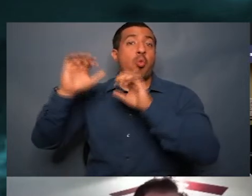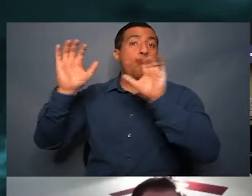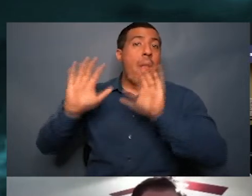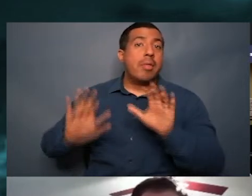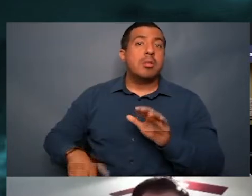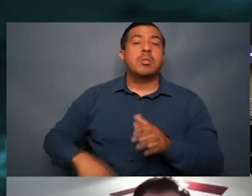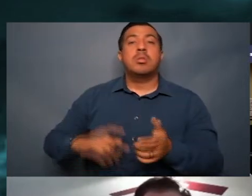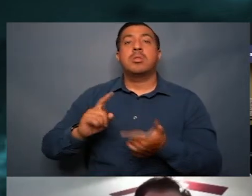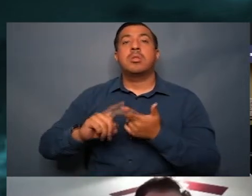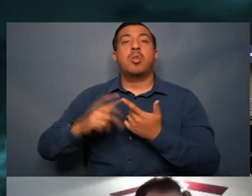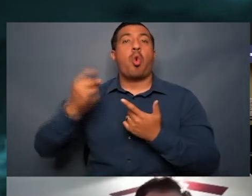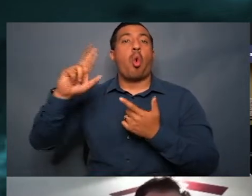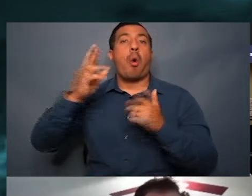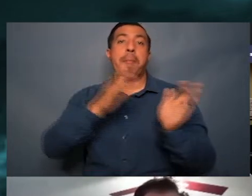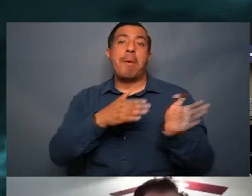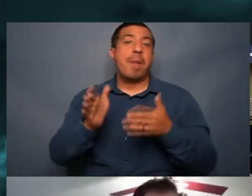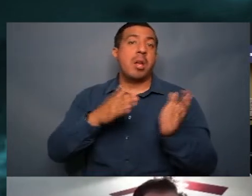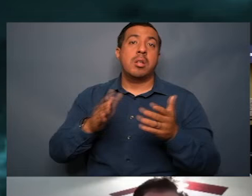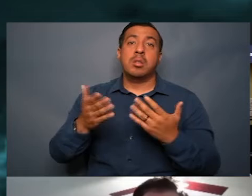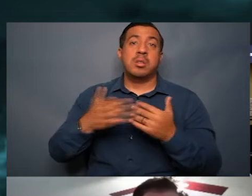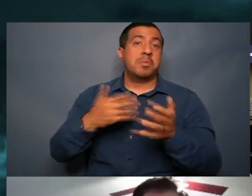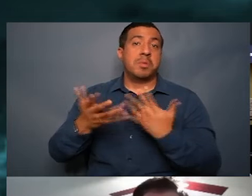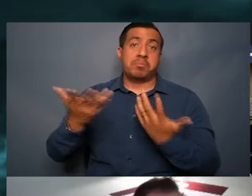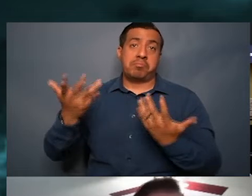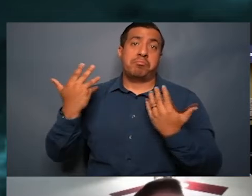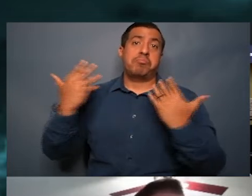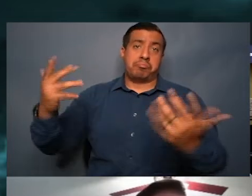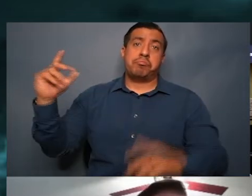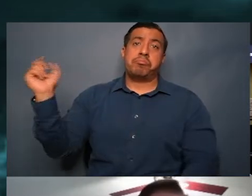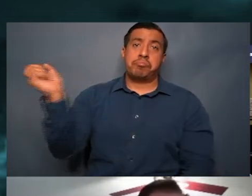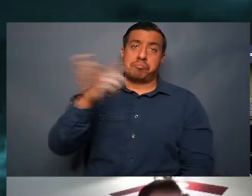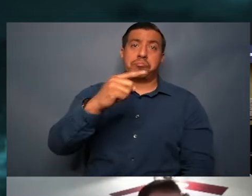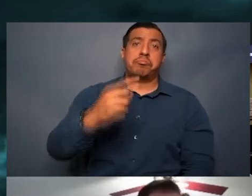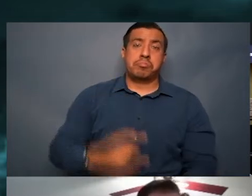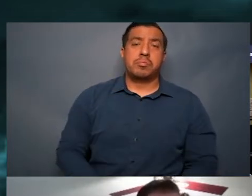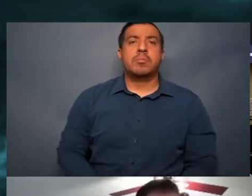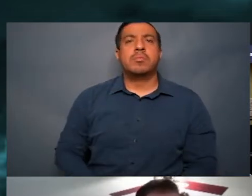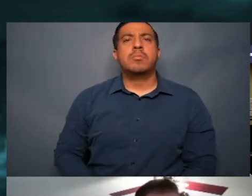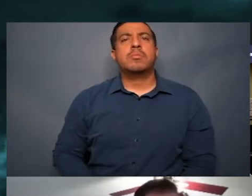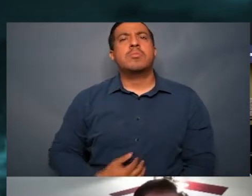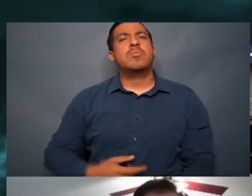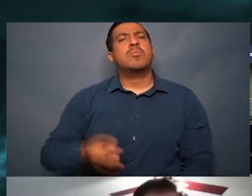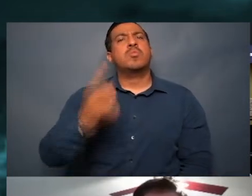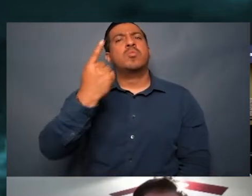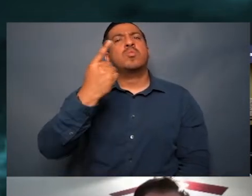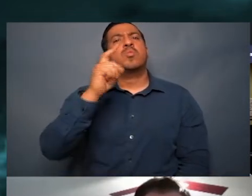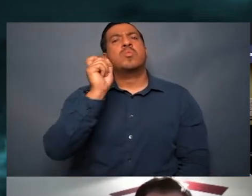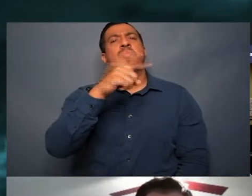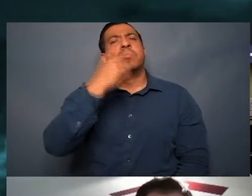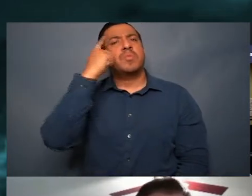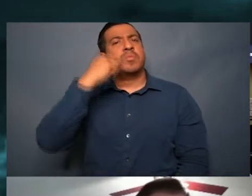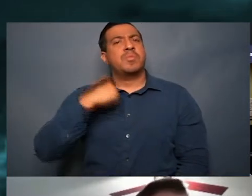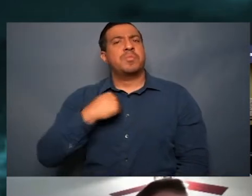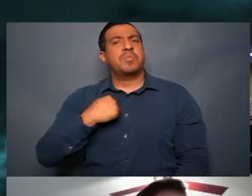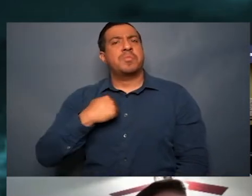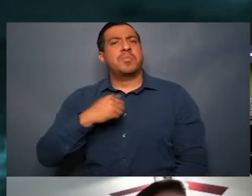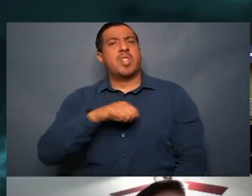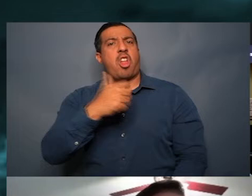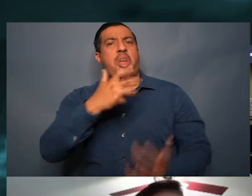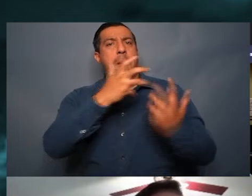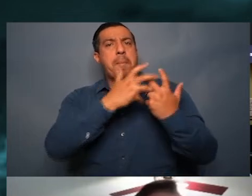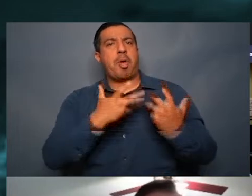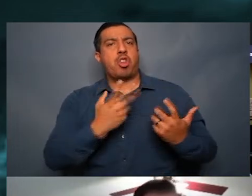or preparedness related. So ask away. One question I had too for our media